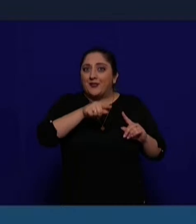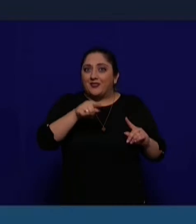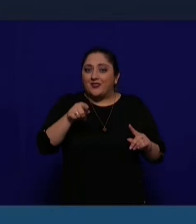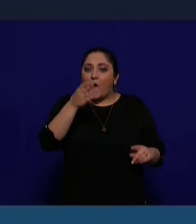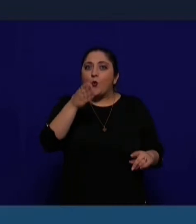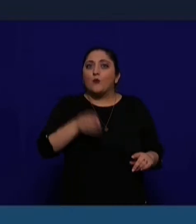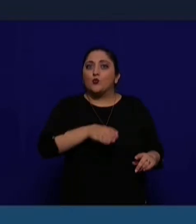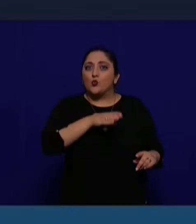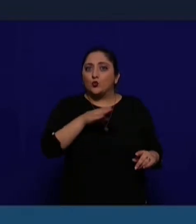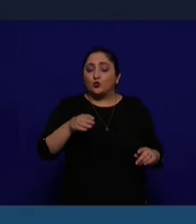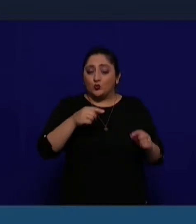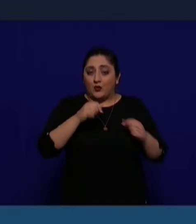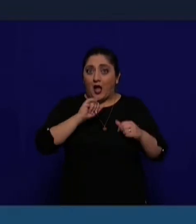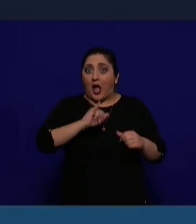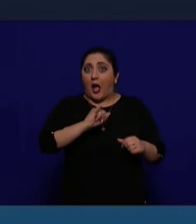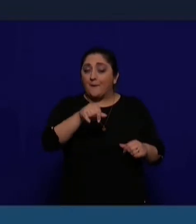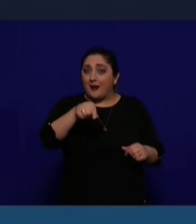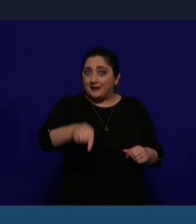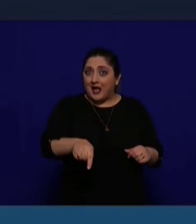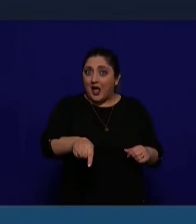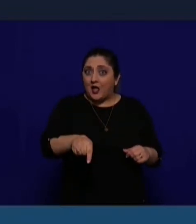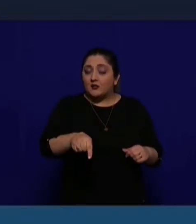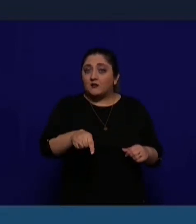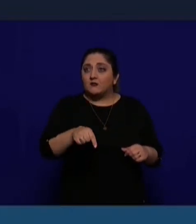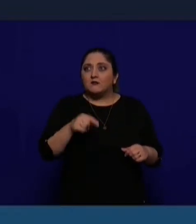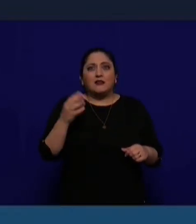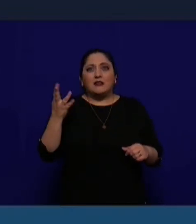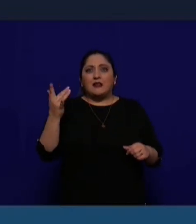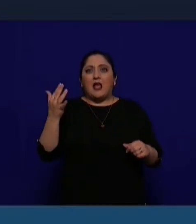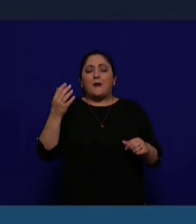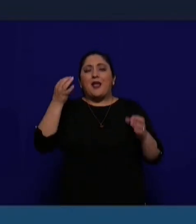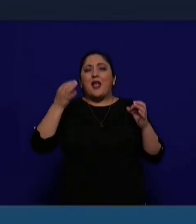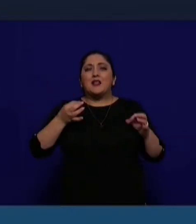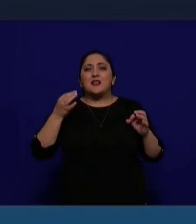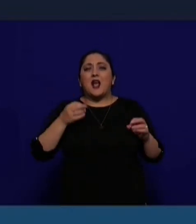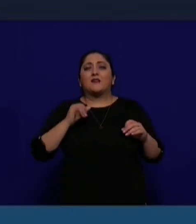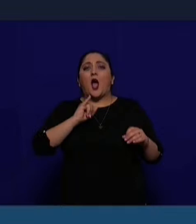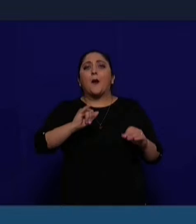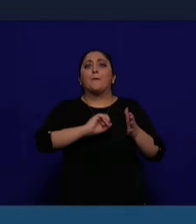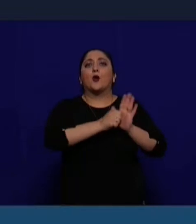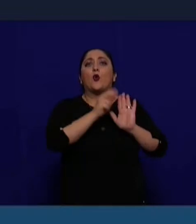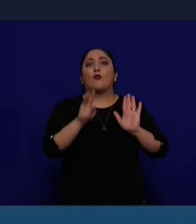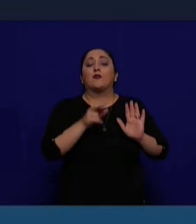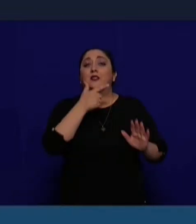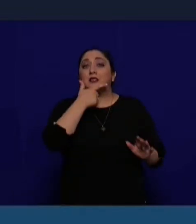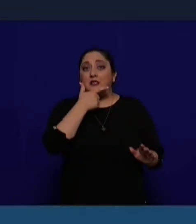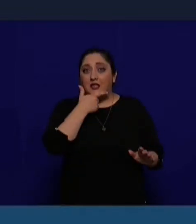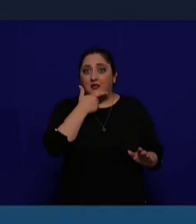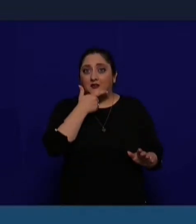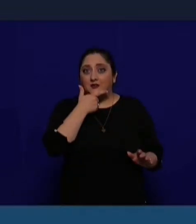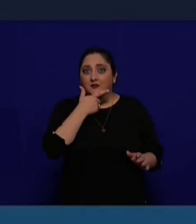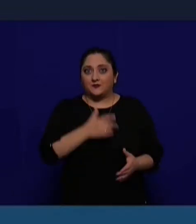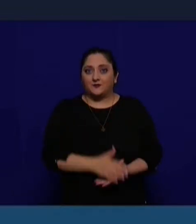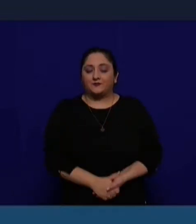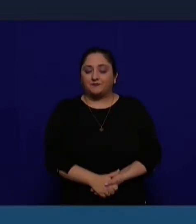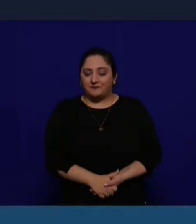identifikat il-varjant ta' Malta tal-Ingilterra, kemm minn dawn mietu bil-varjant?